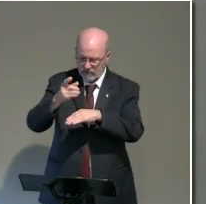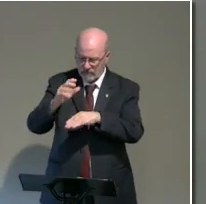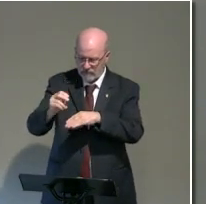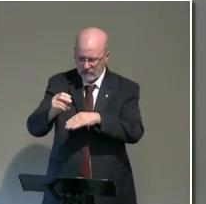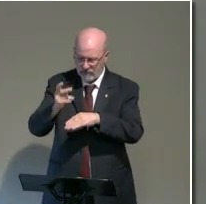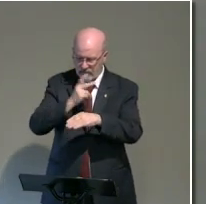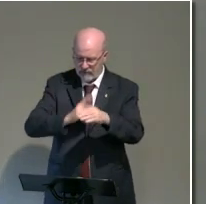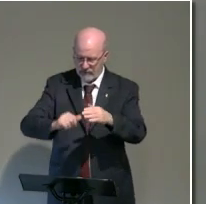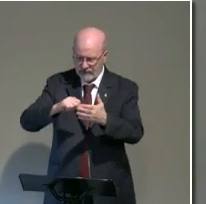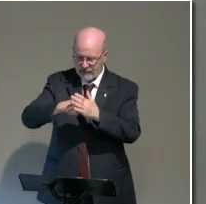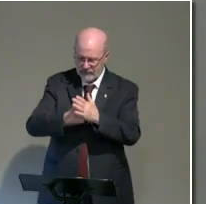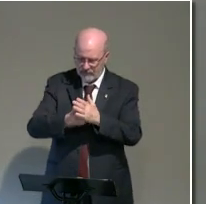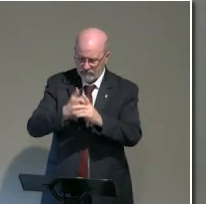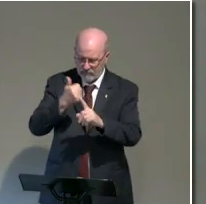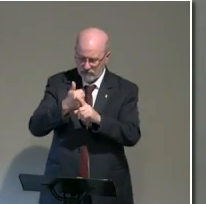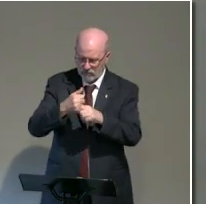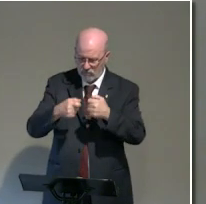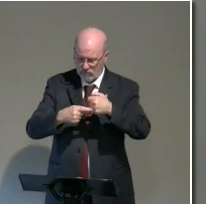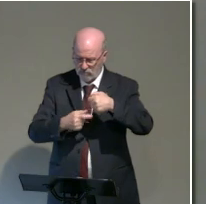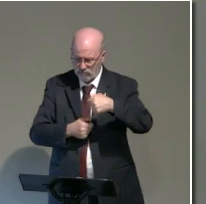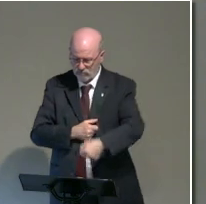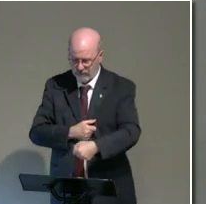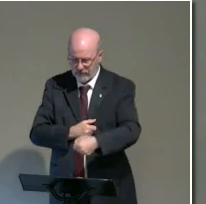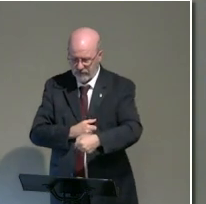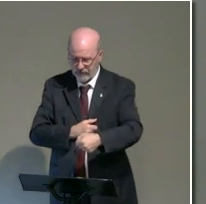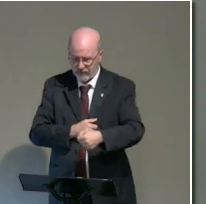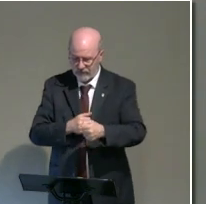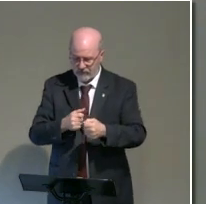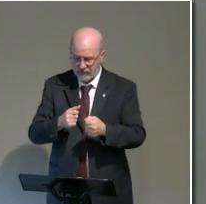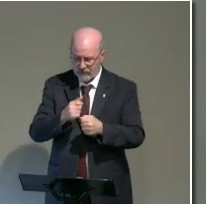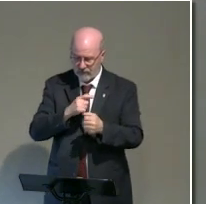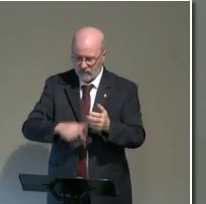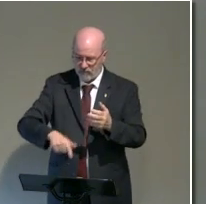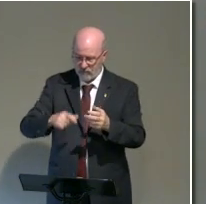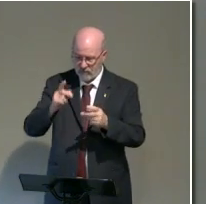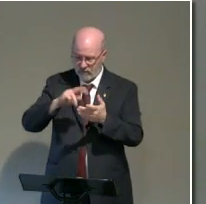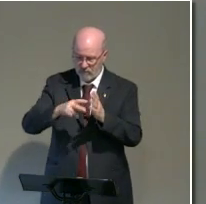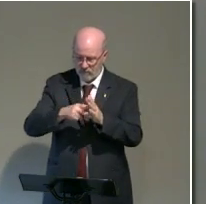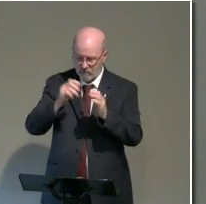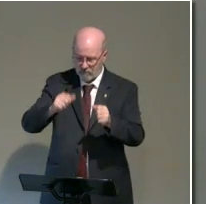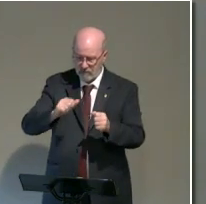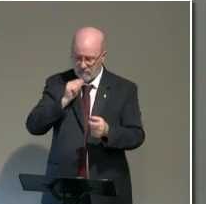king sealed it with his own signet and the signet of his lords, that the purpose